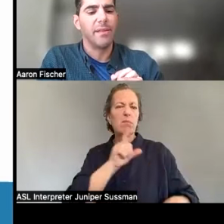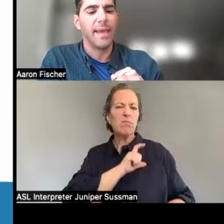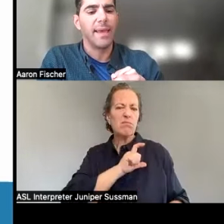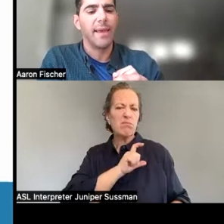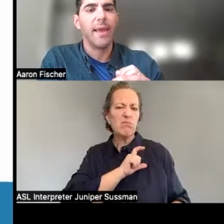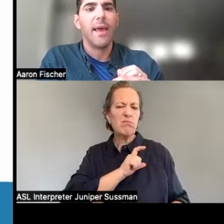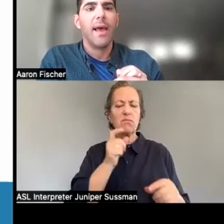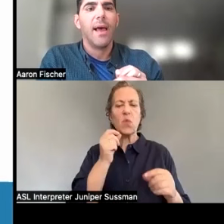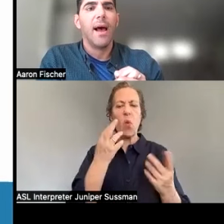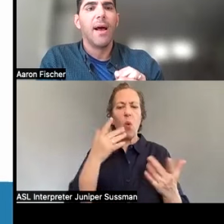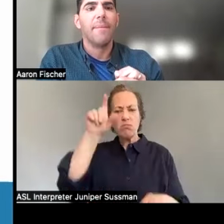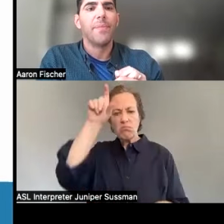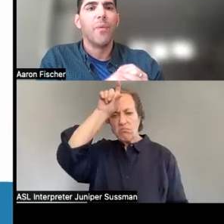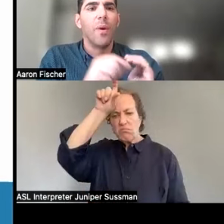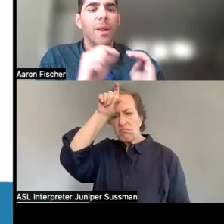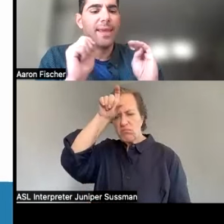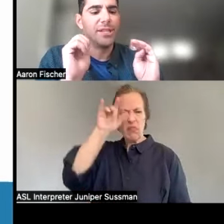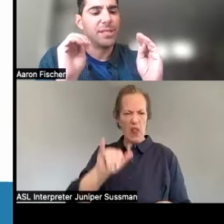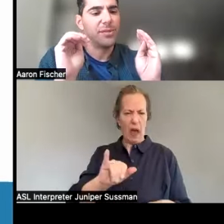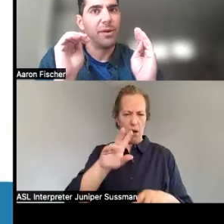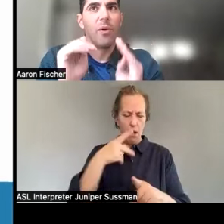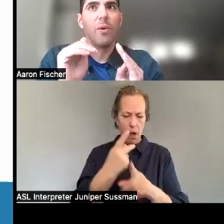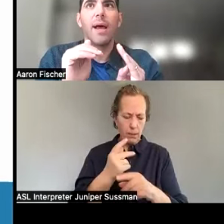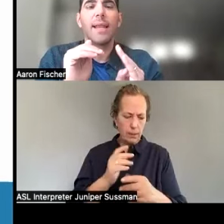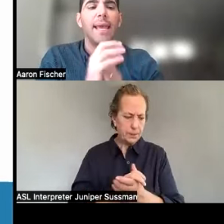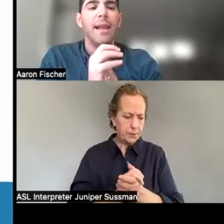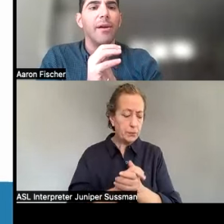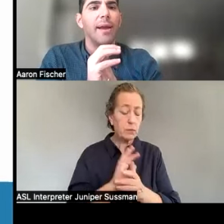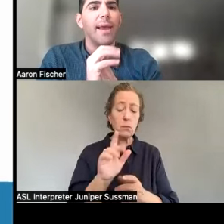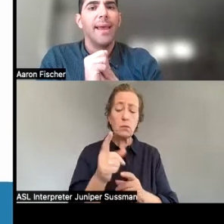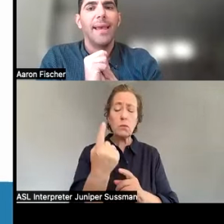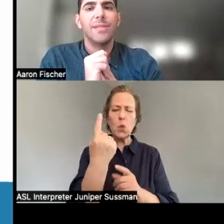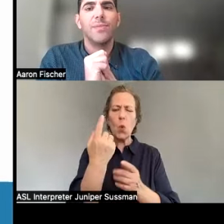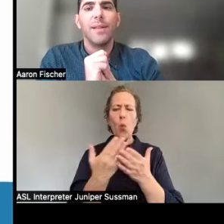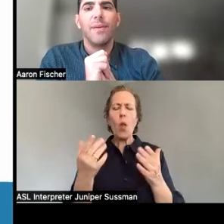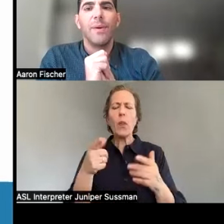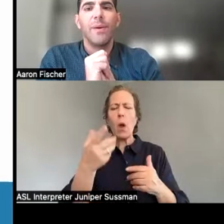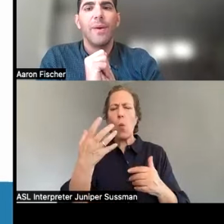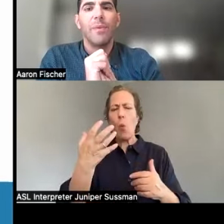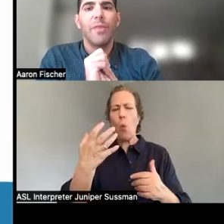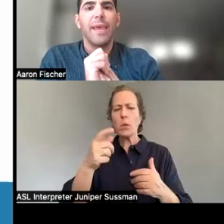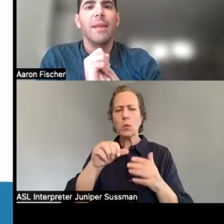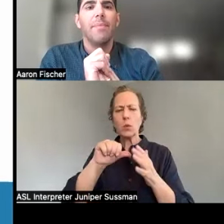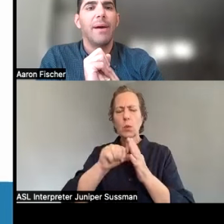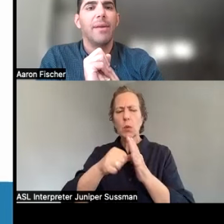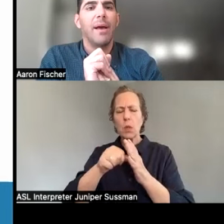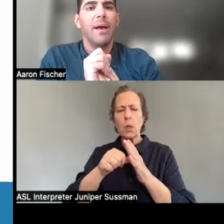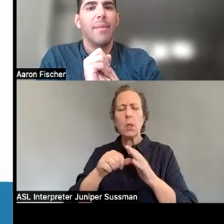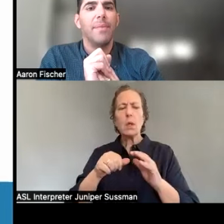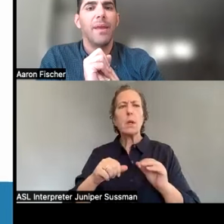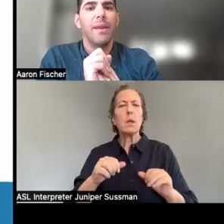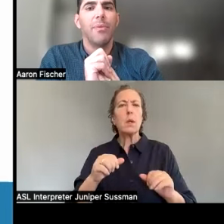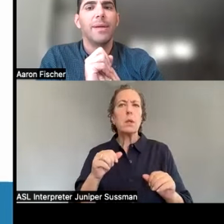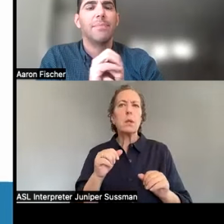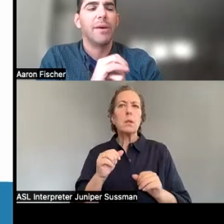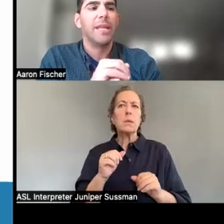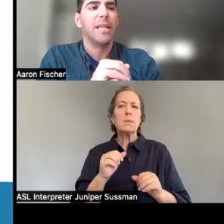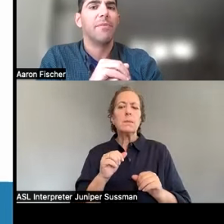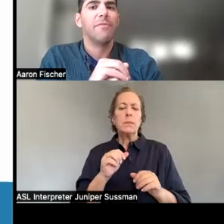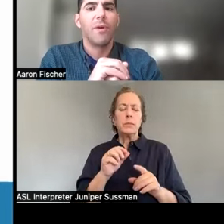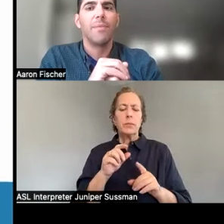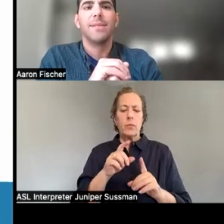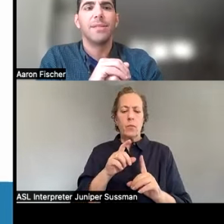and the like. One thing just to sort of hold on here is when we're thinking about an employee's